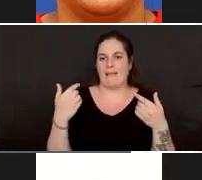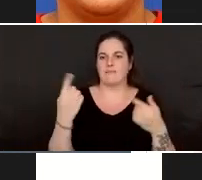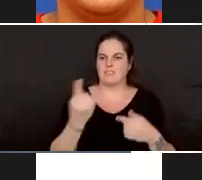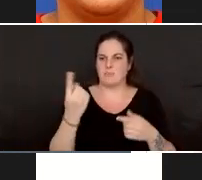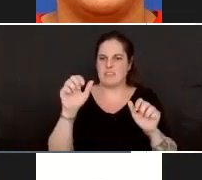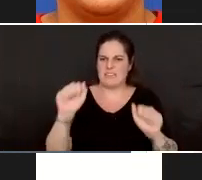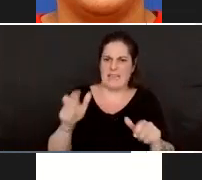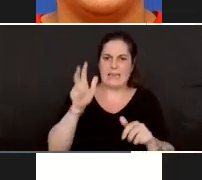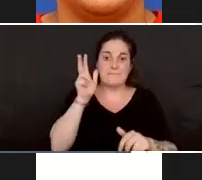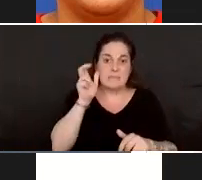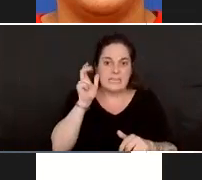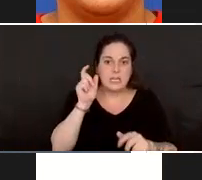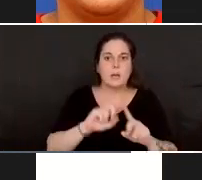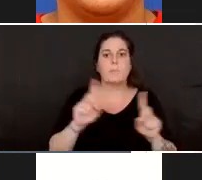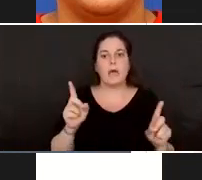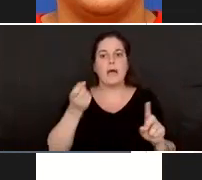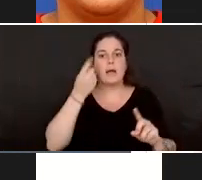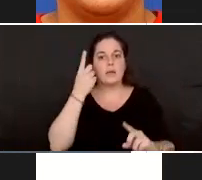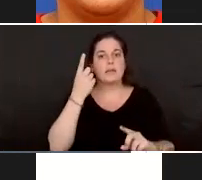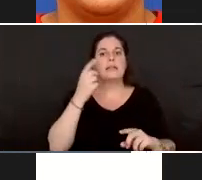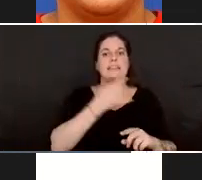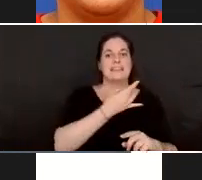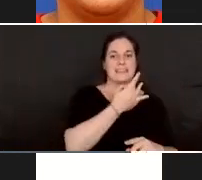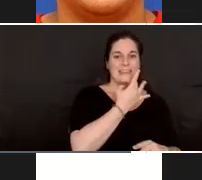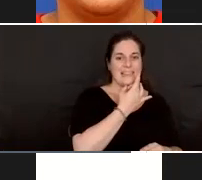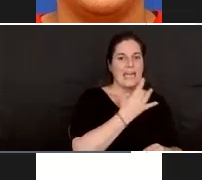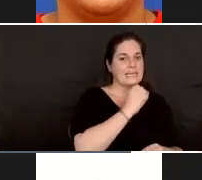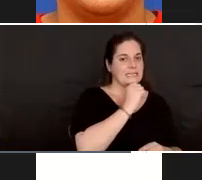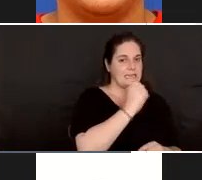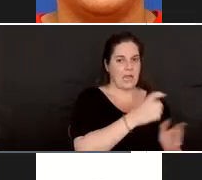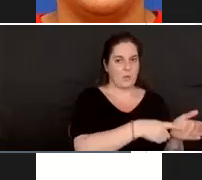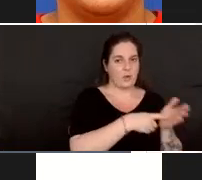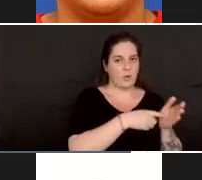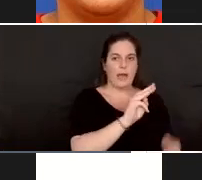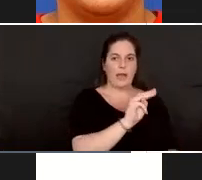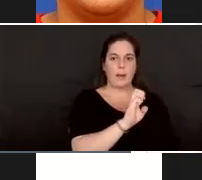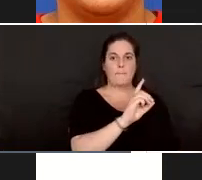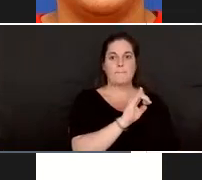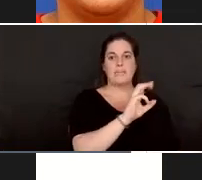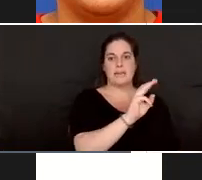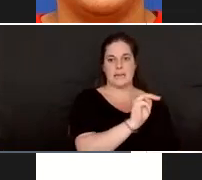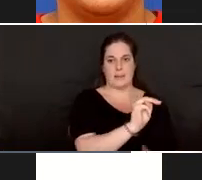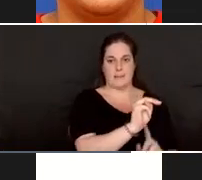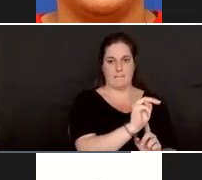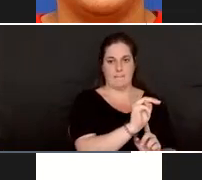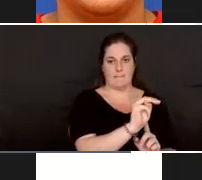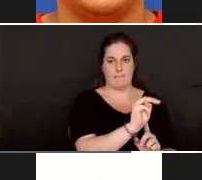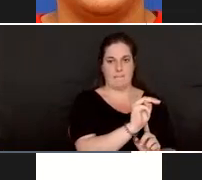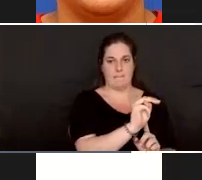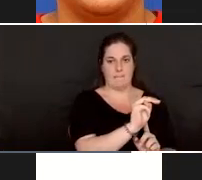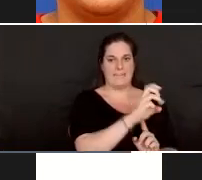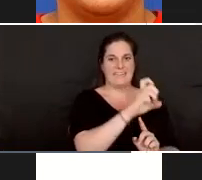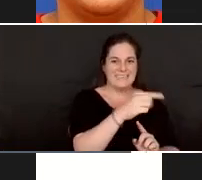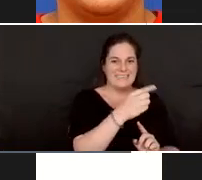that unlike light, which doesn't need a medium to travel, sound needs some type of medium. And